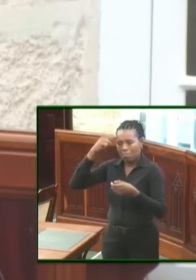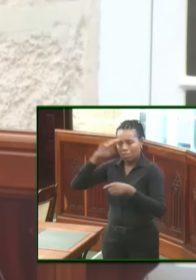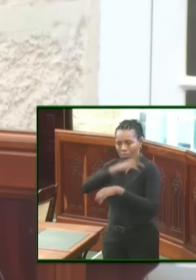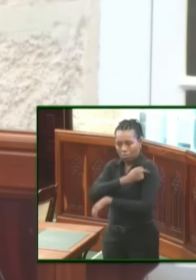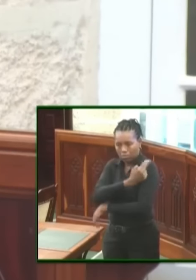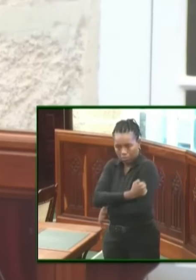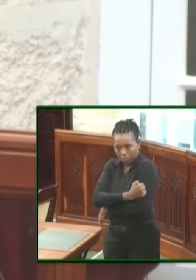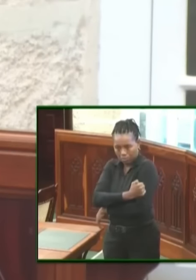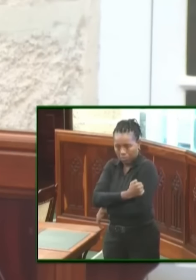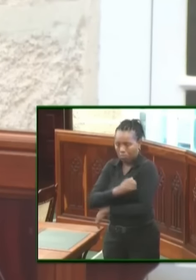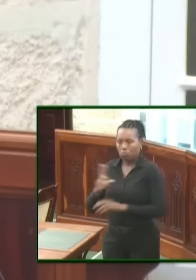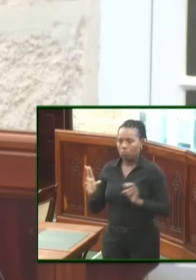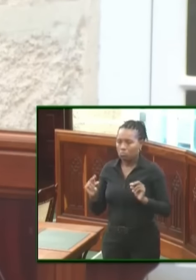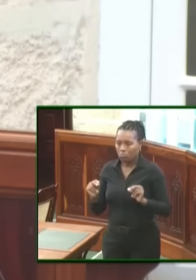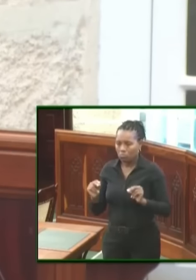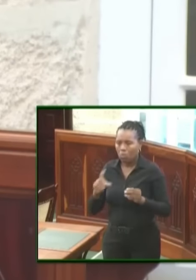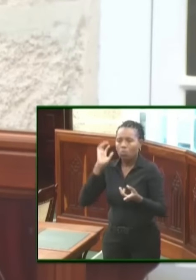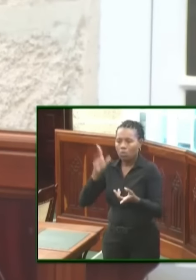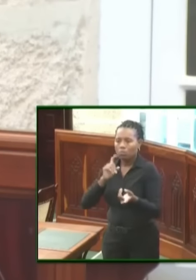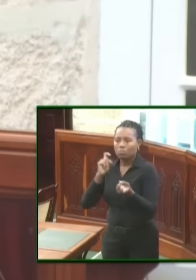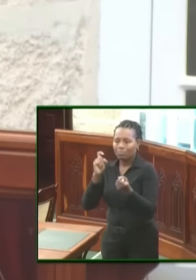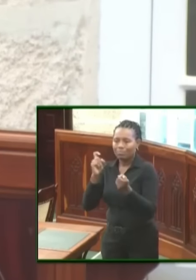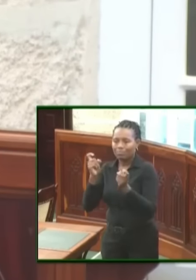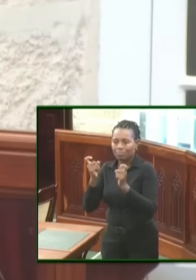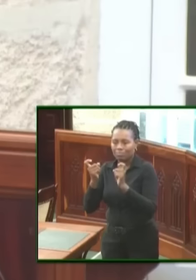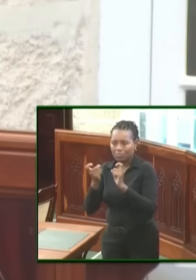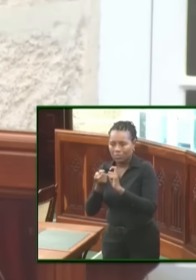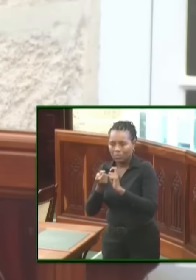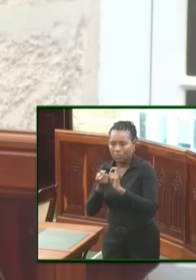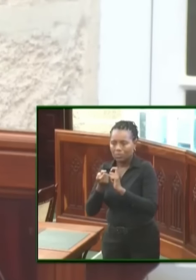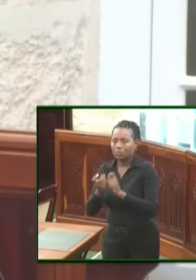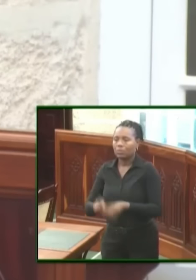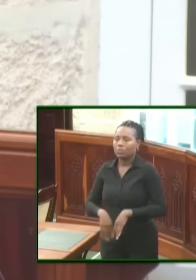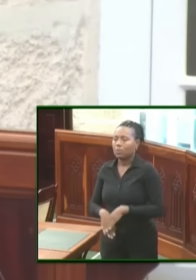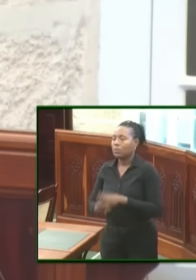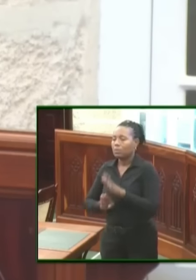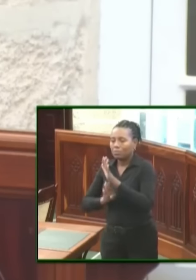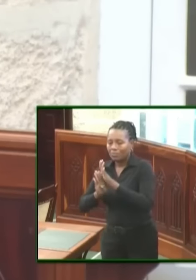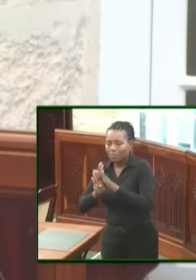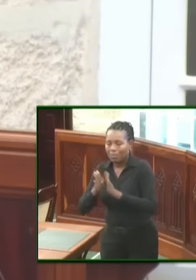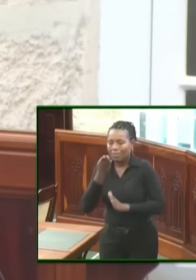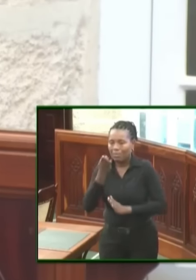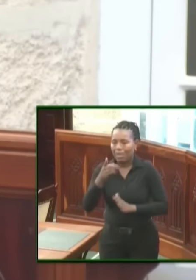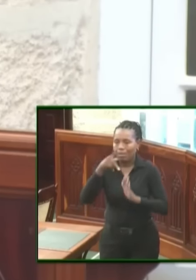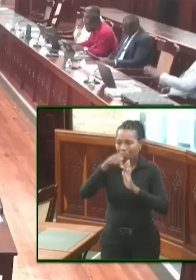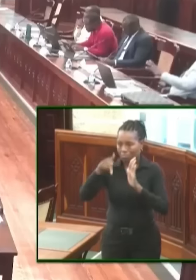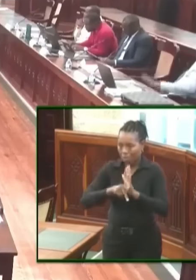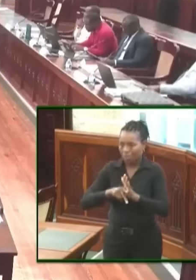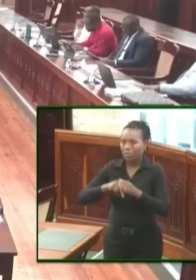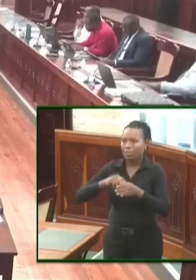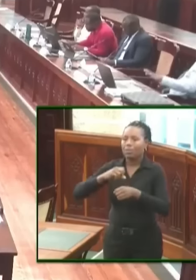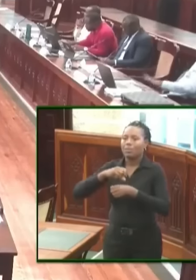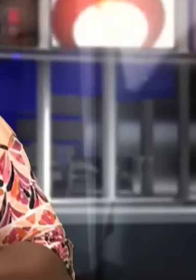therefore we will make that change with the development of that capital project starting in